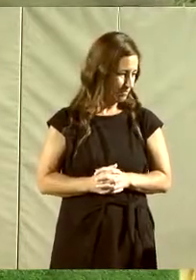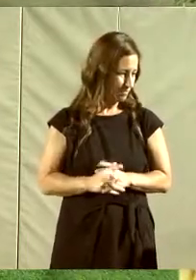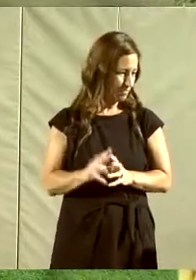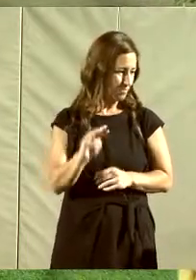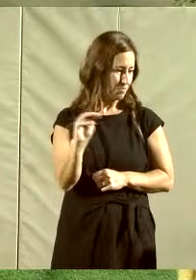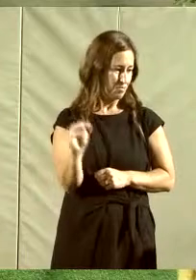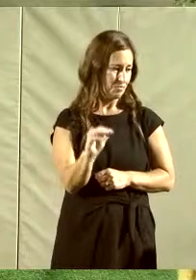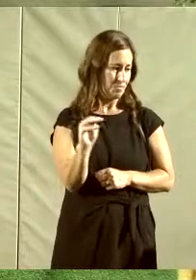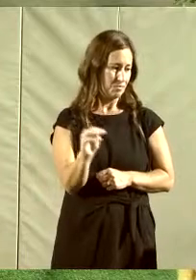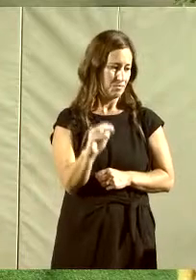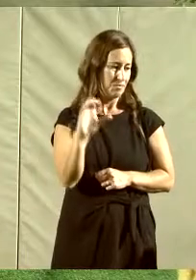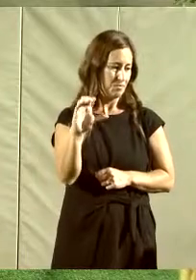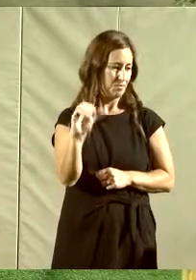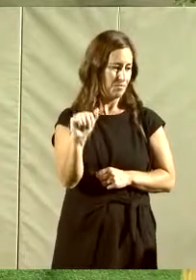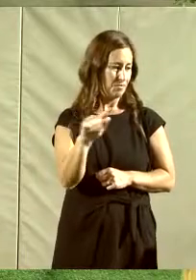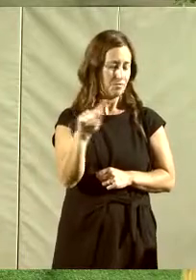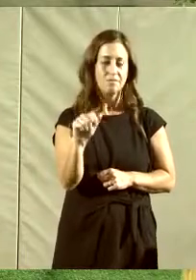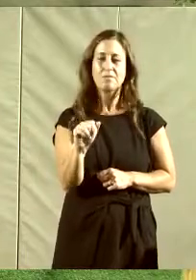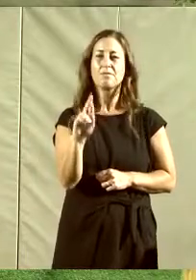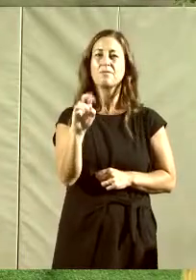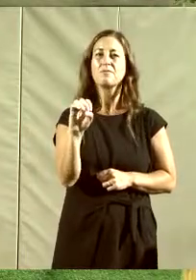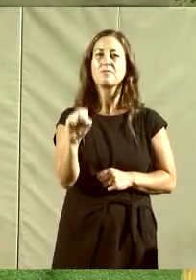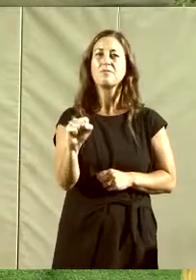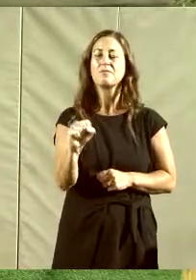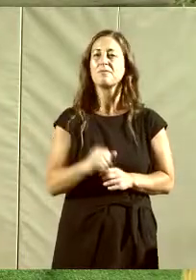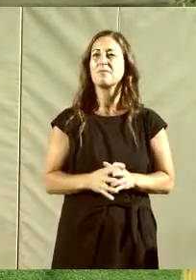Marilena Nicole Cazares.